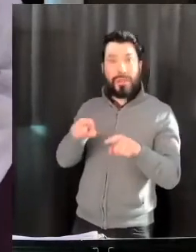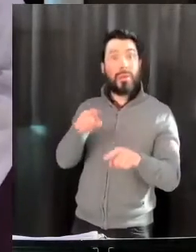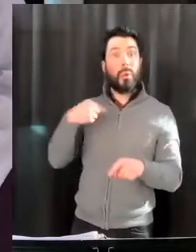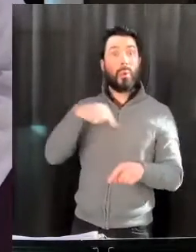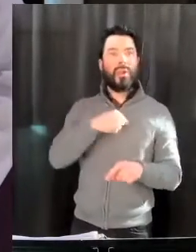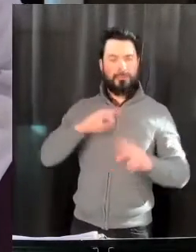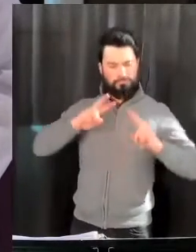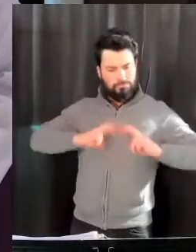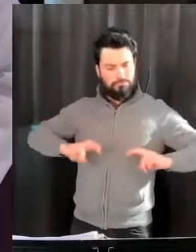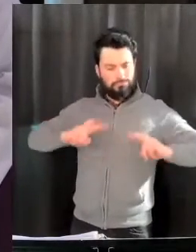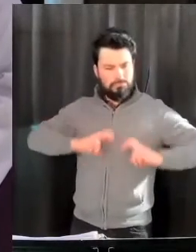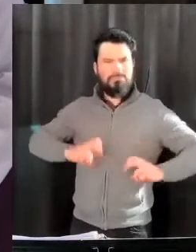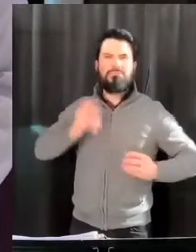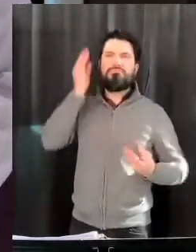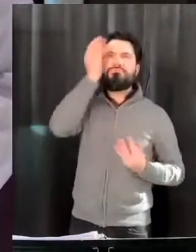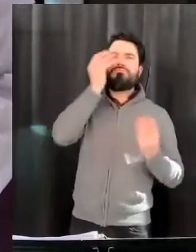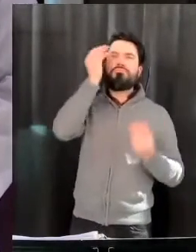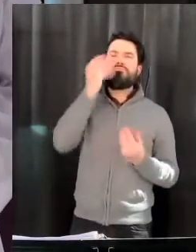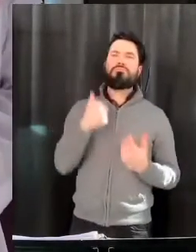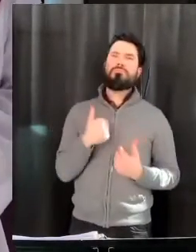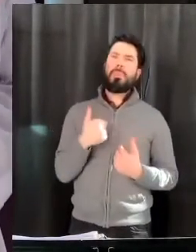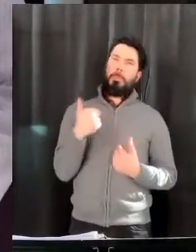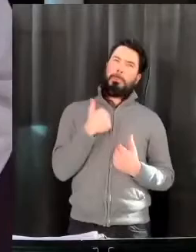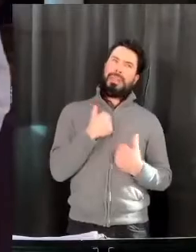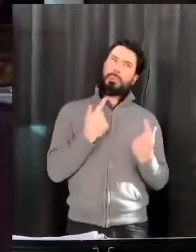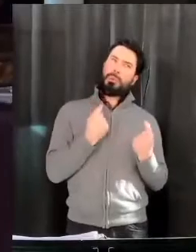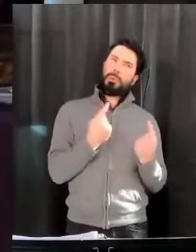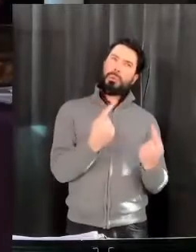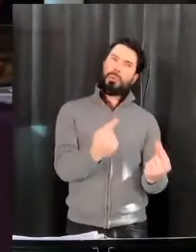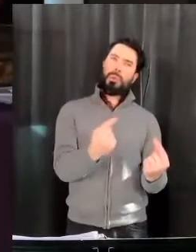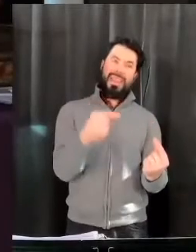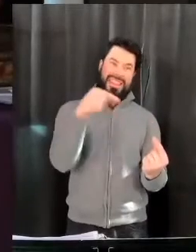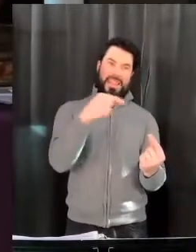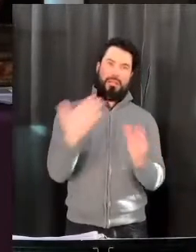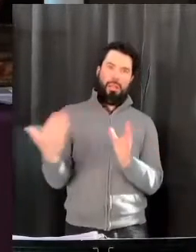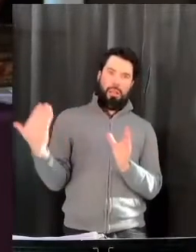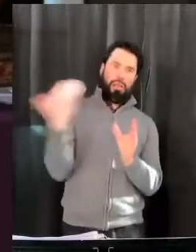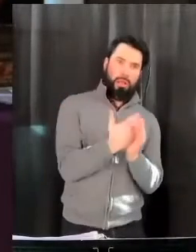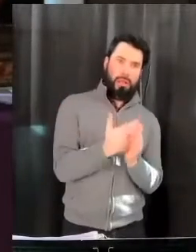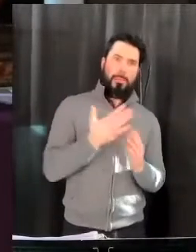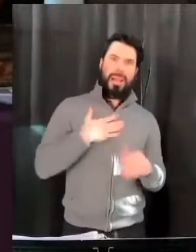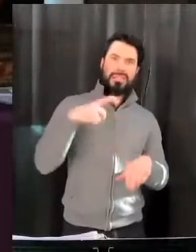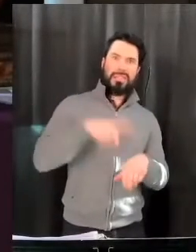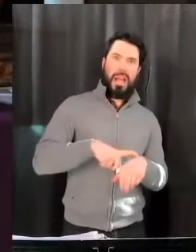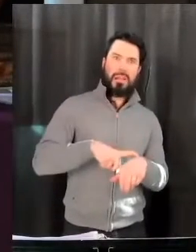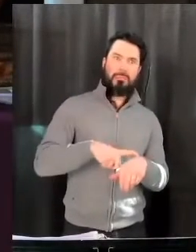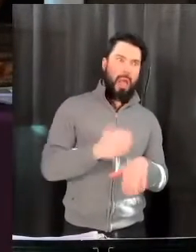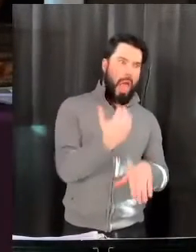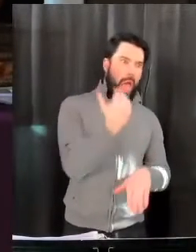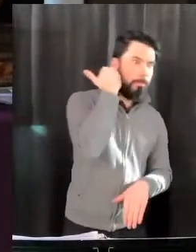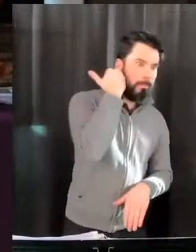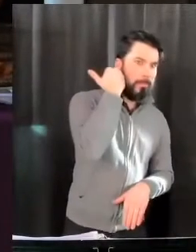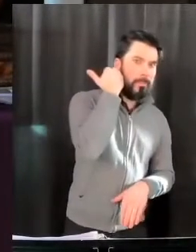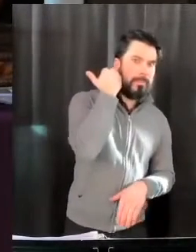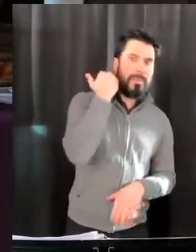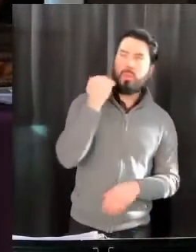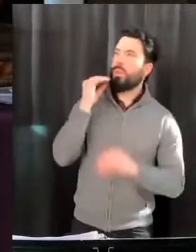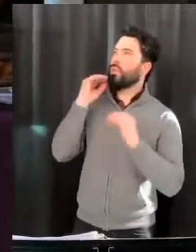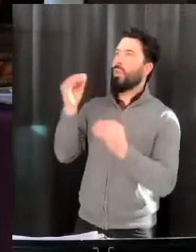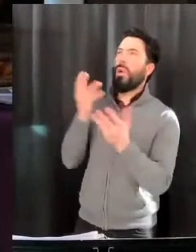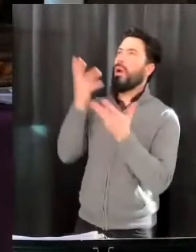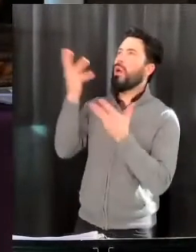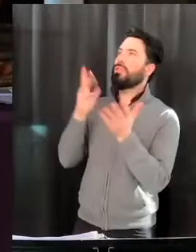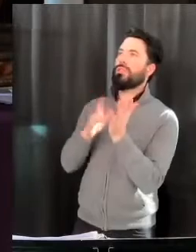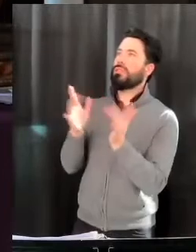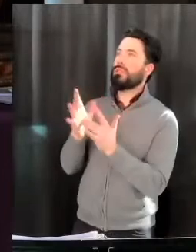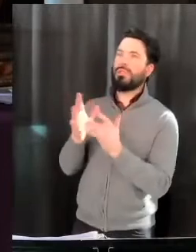more time with other people and more time with Jesus. And then to figure out, over the next 40